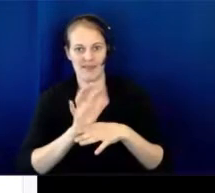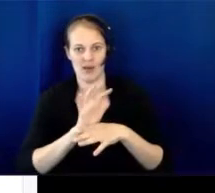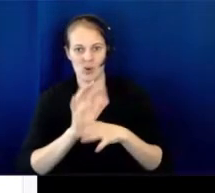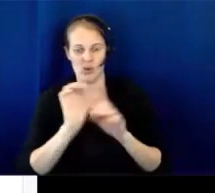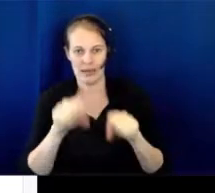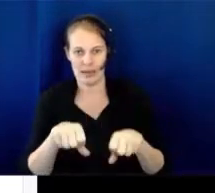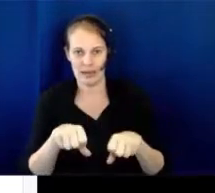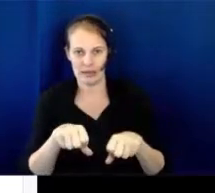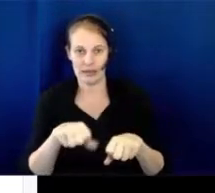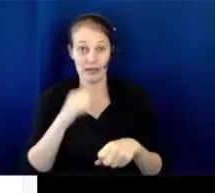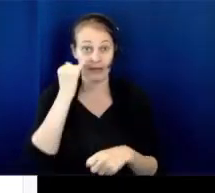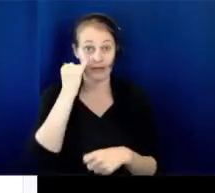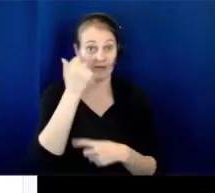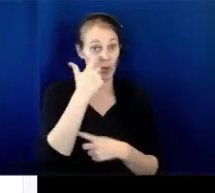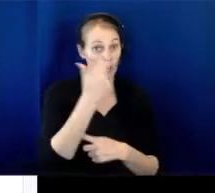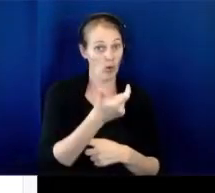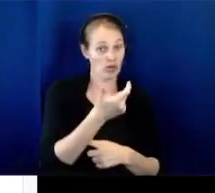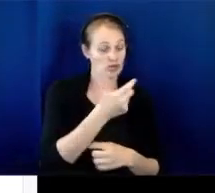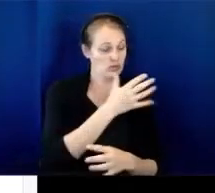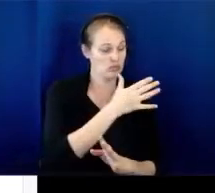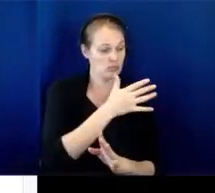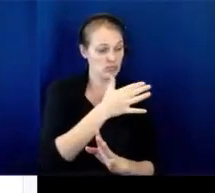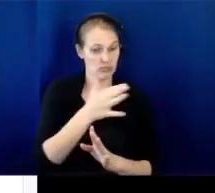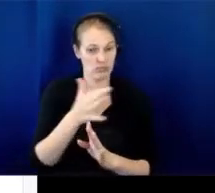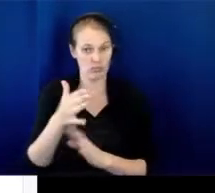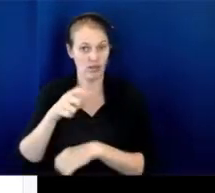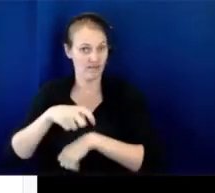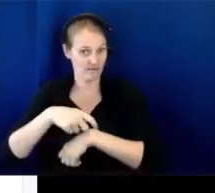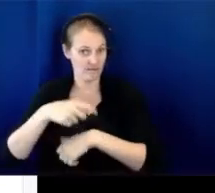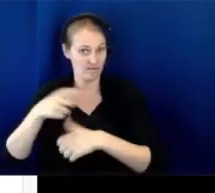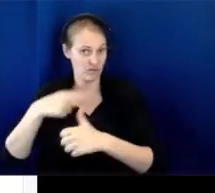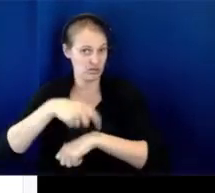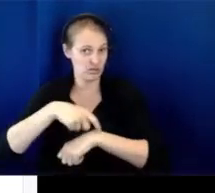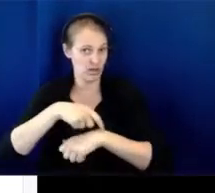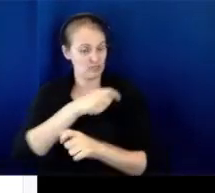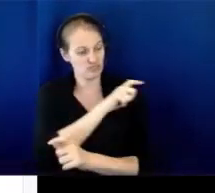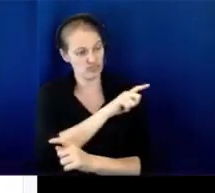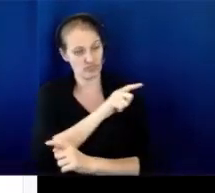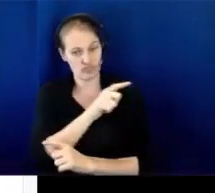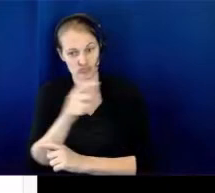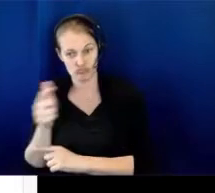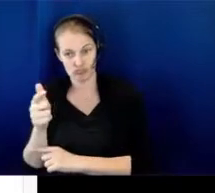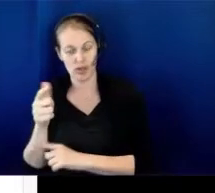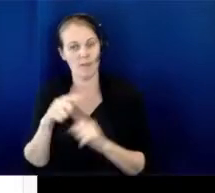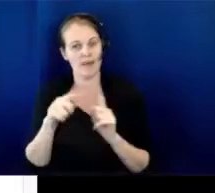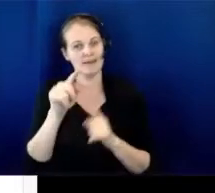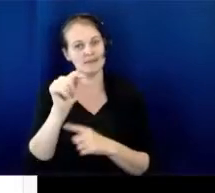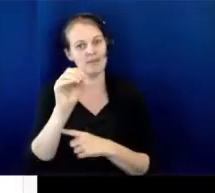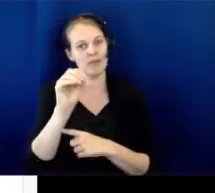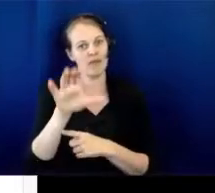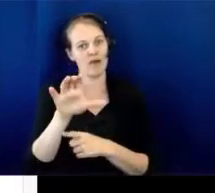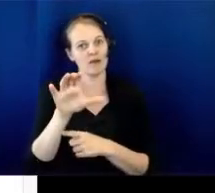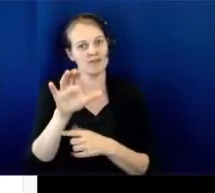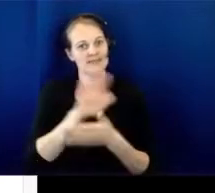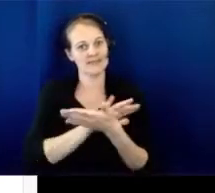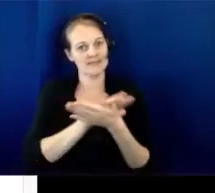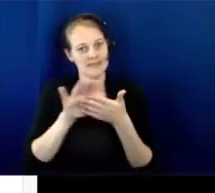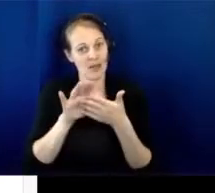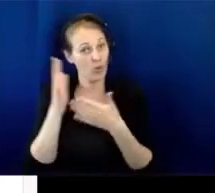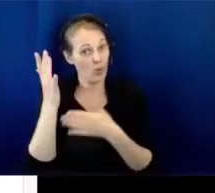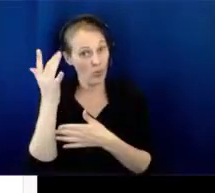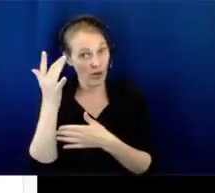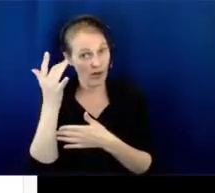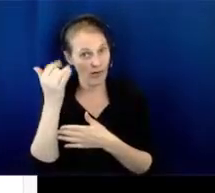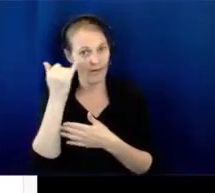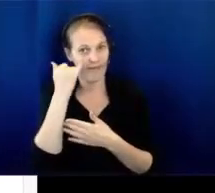video all the way through the first time. But what I like about the table of contents is that it really gives students an advantage when they